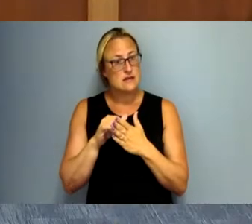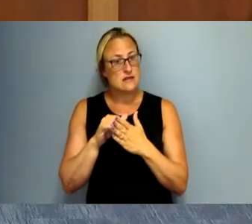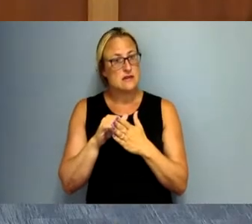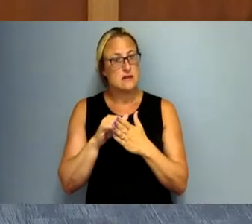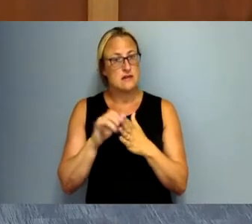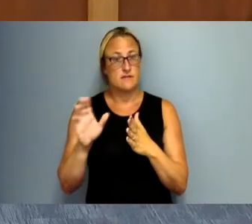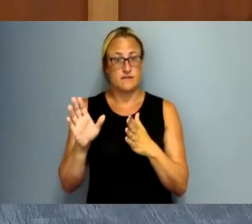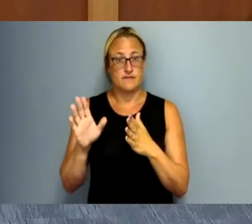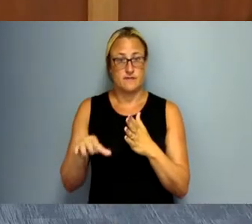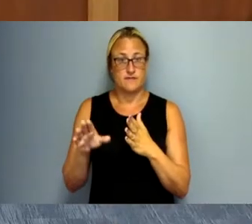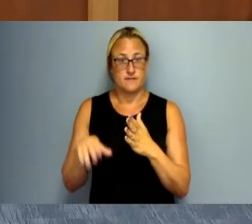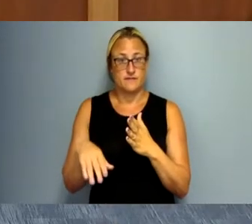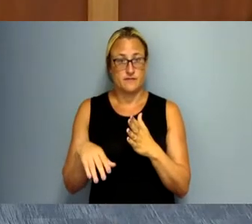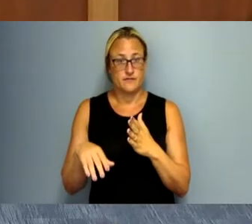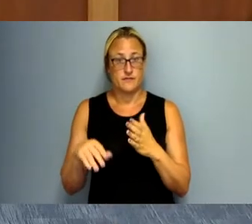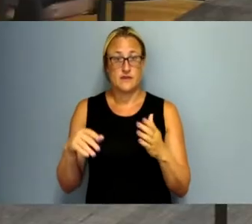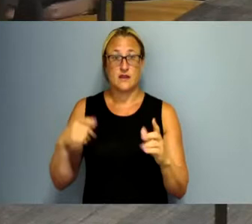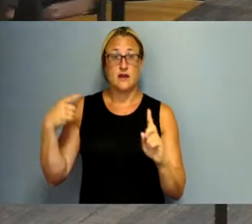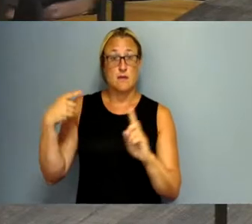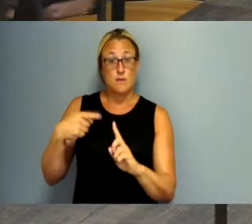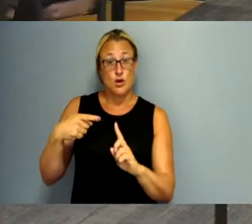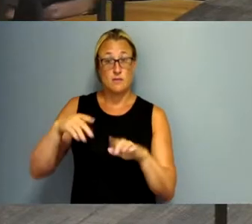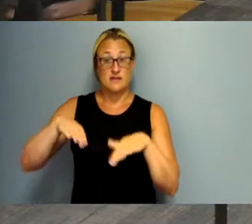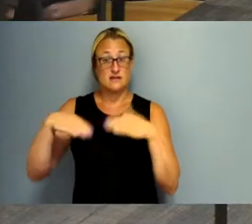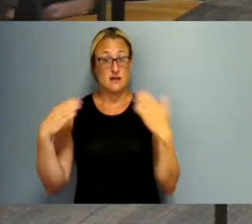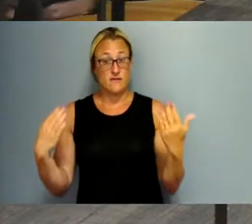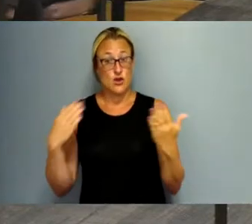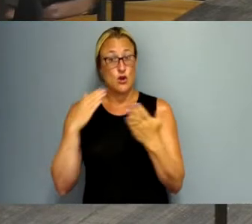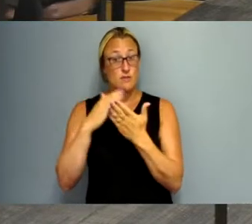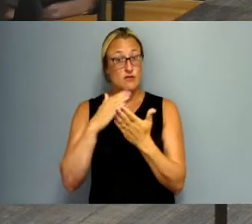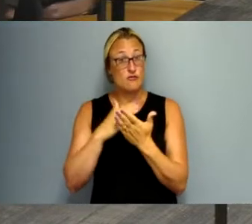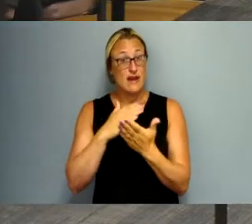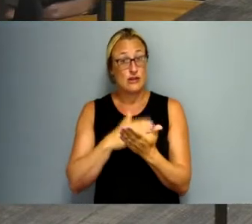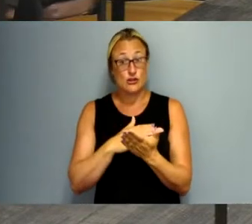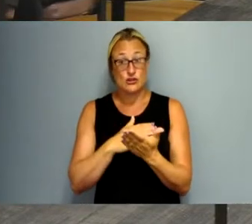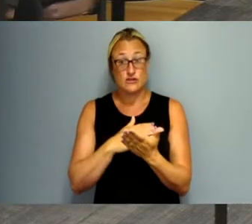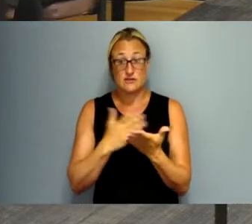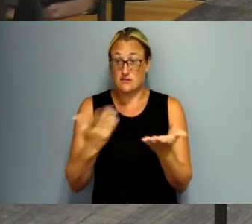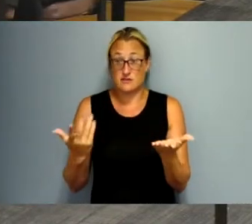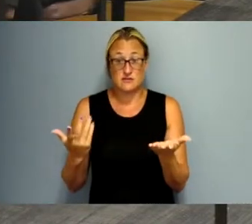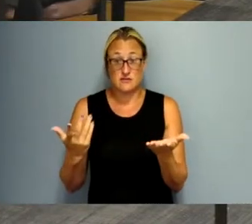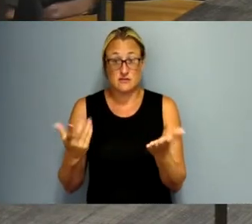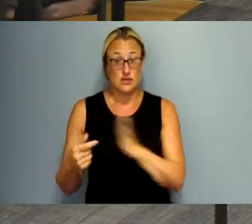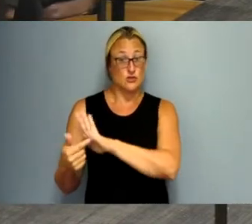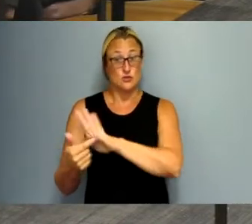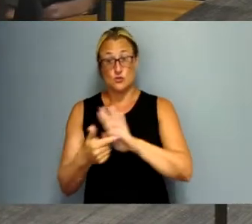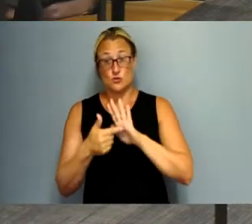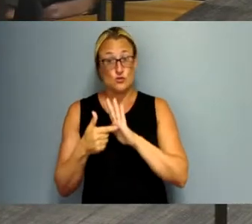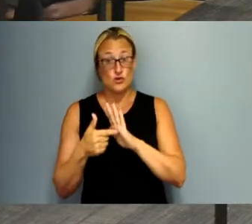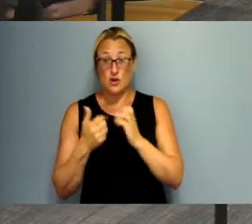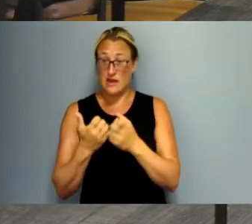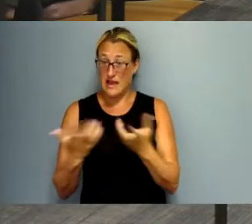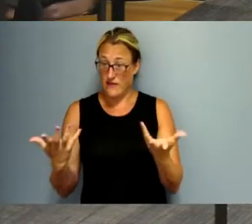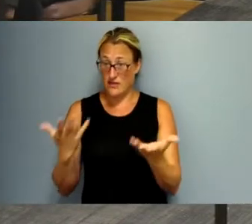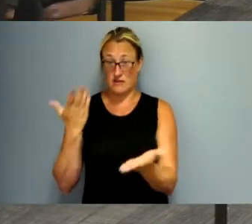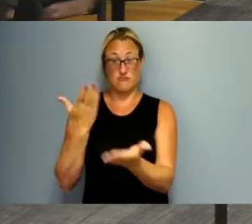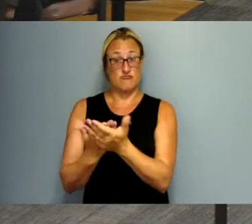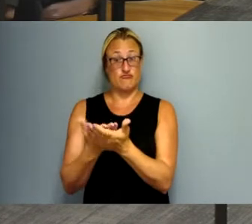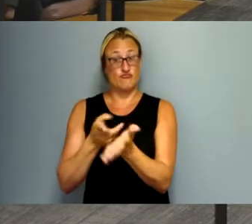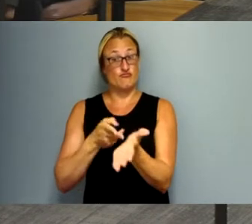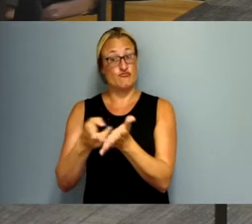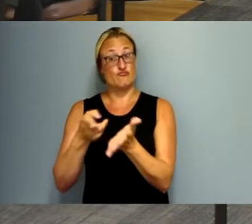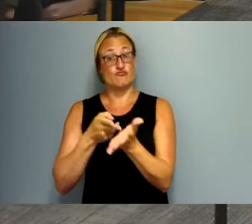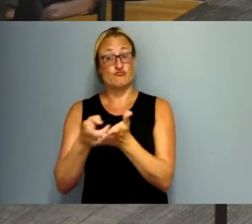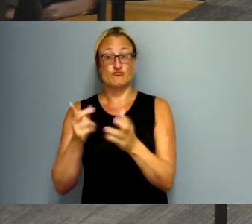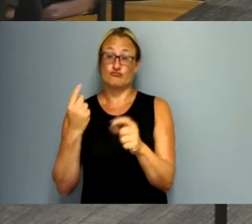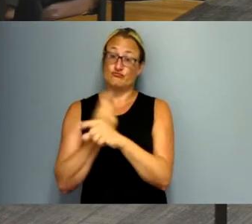you're up top. The purpose of the open records is to show that everything is up above ground. So you're